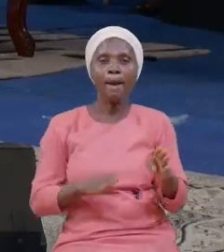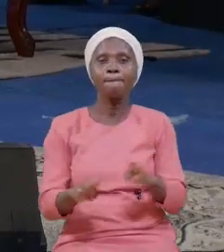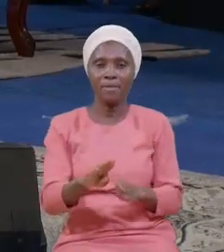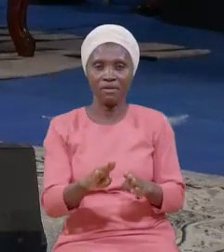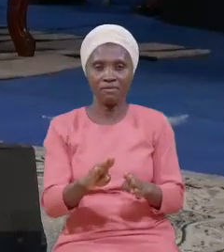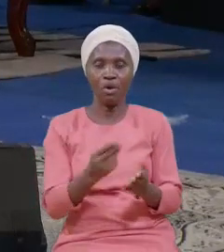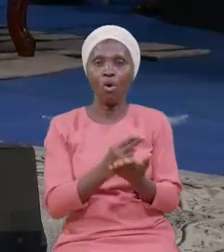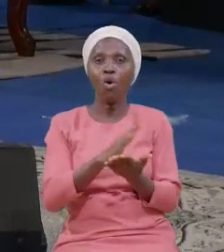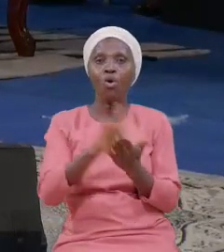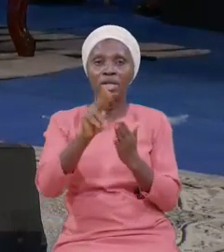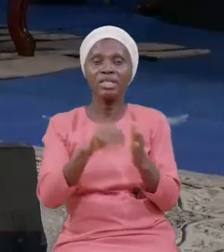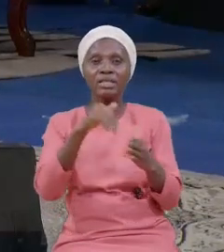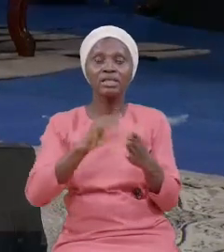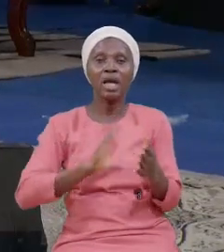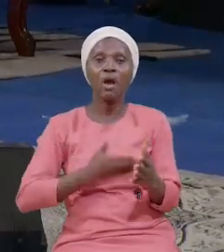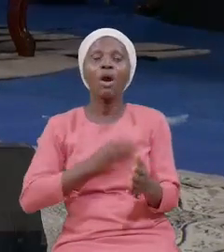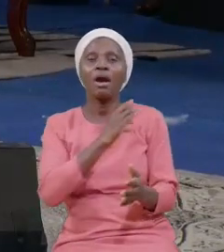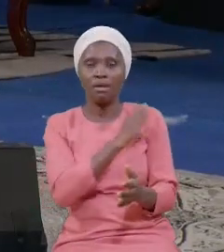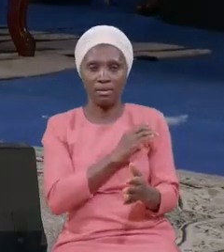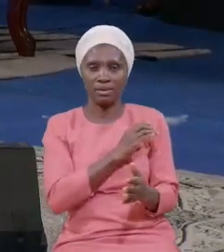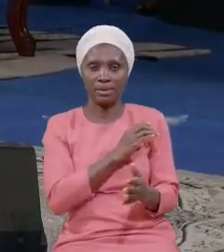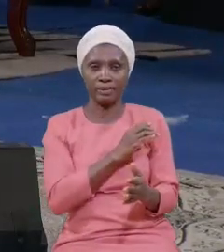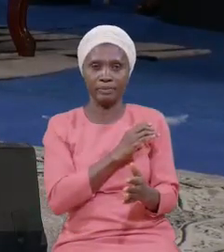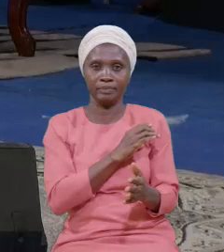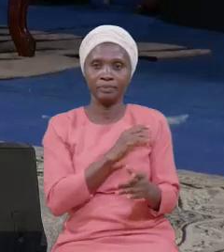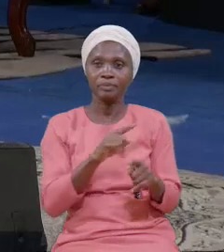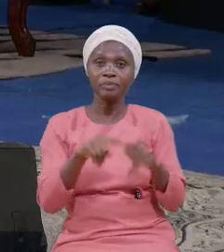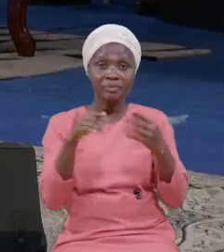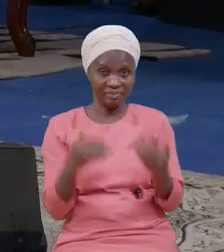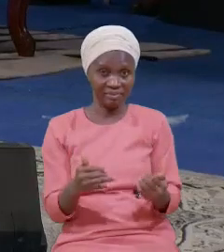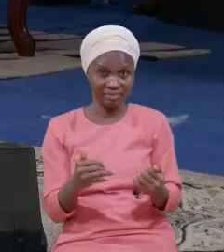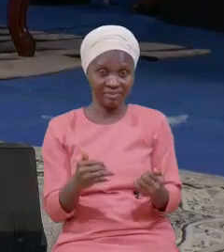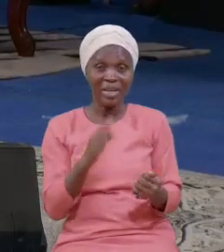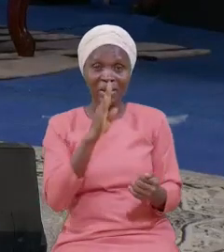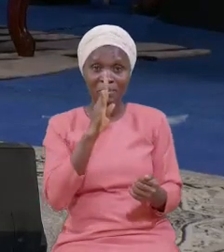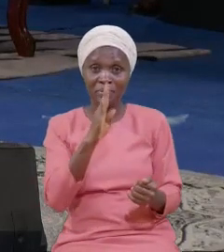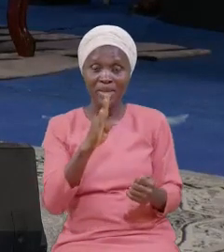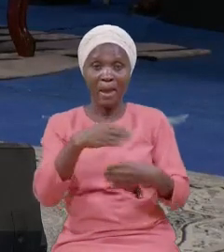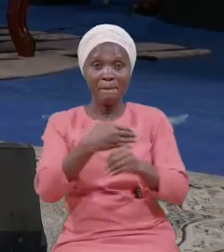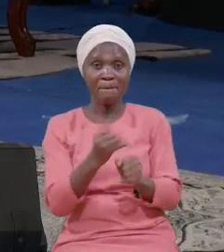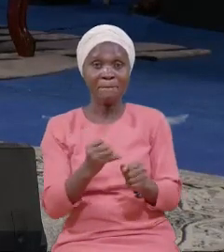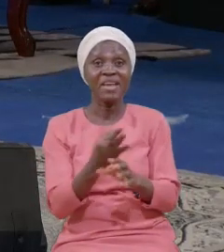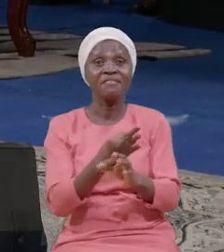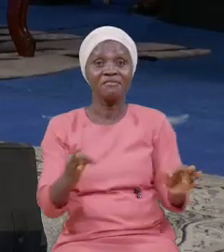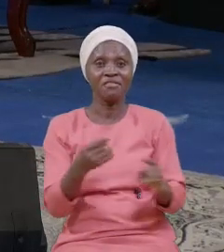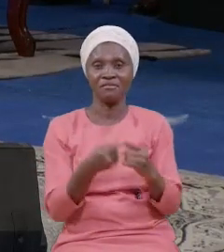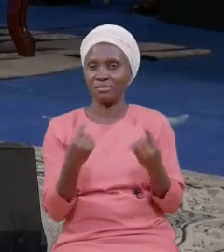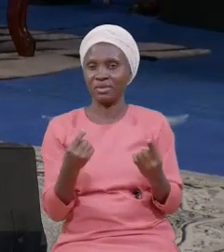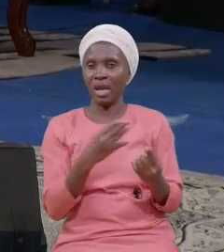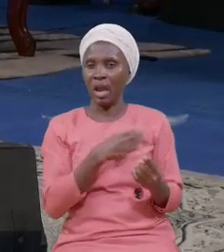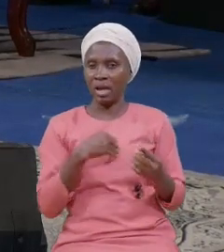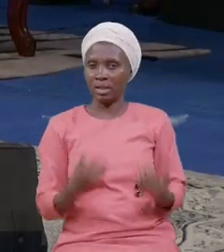our character. But now, be made free from sin and become servants to God.